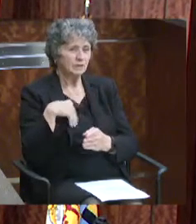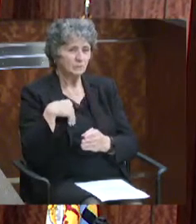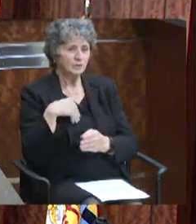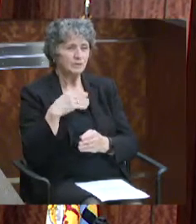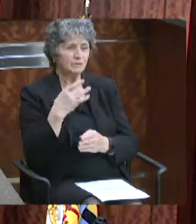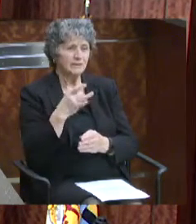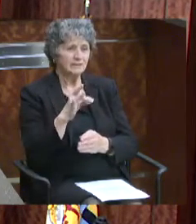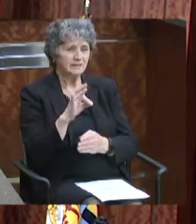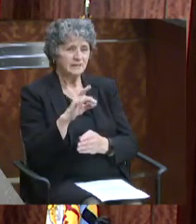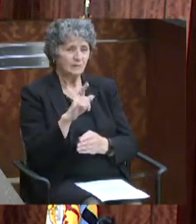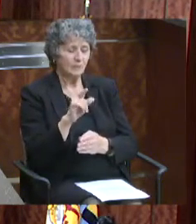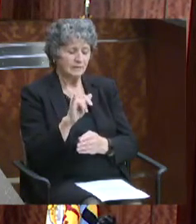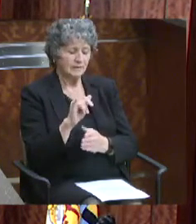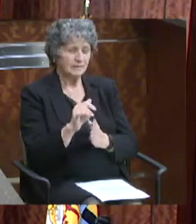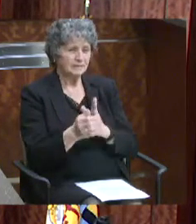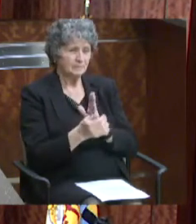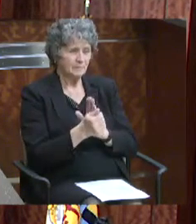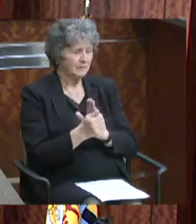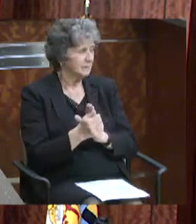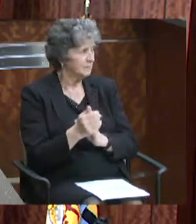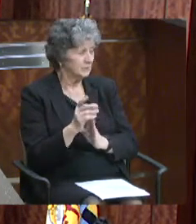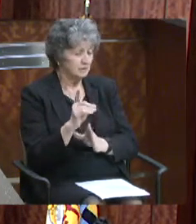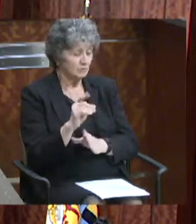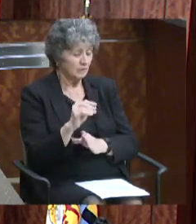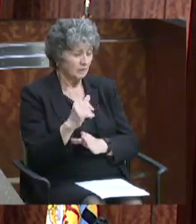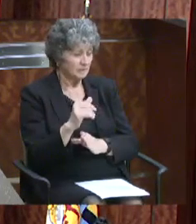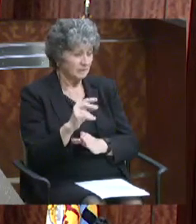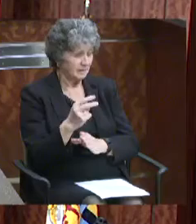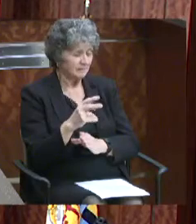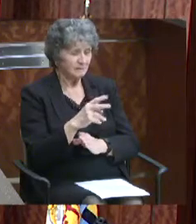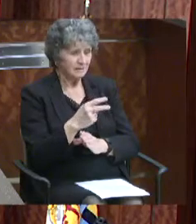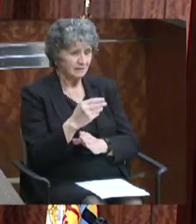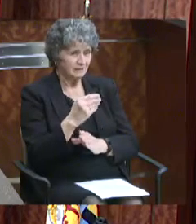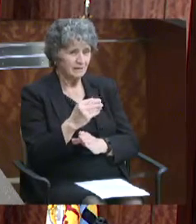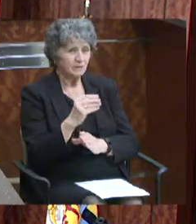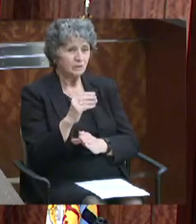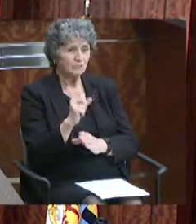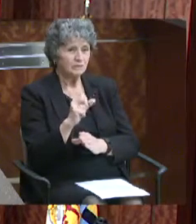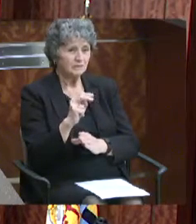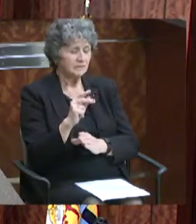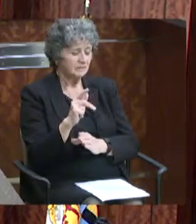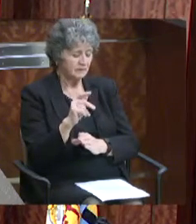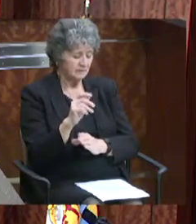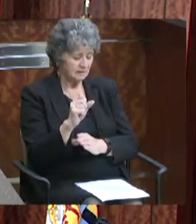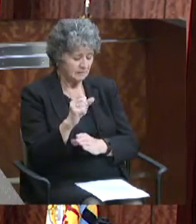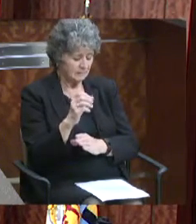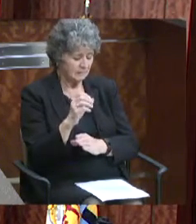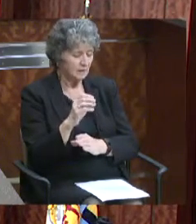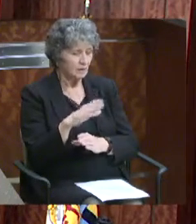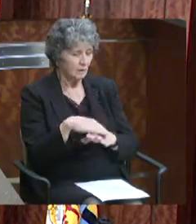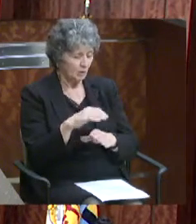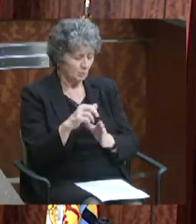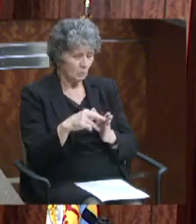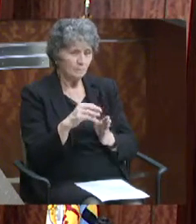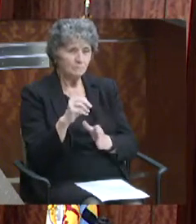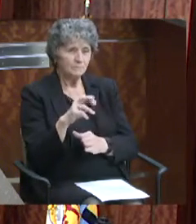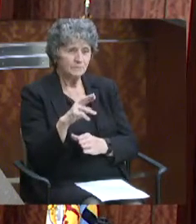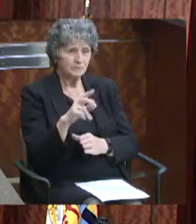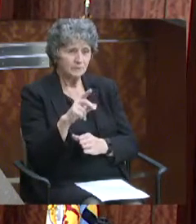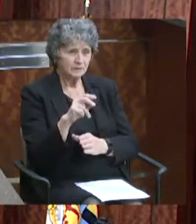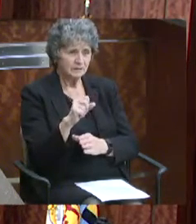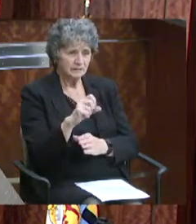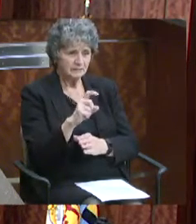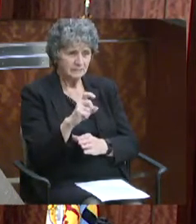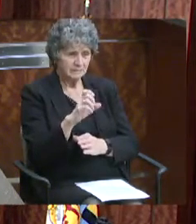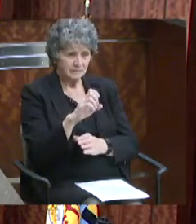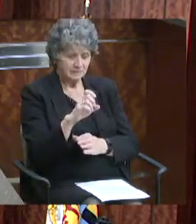Do I have a second? Second. Thank you, Ms. Nicholas. Madam Clerk? Mr. Les? Yes.